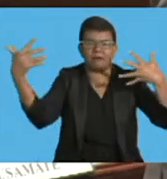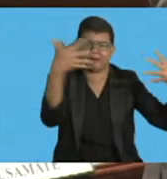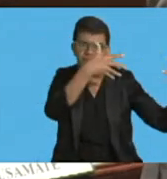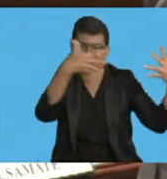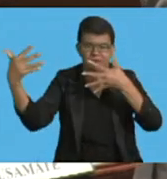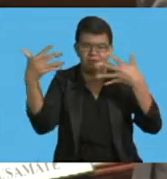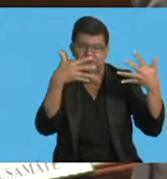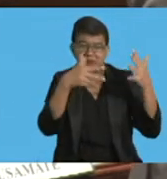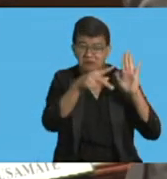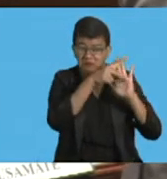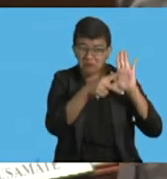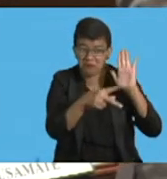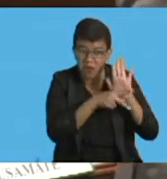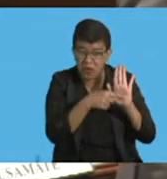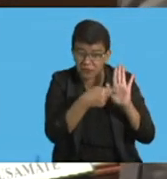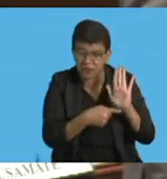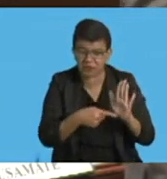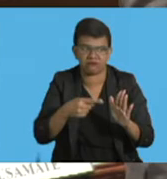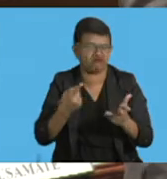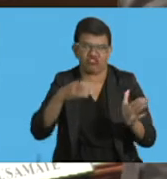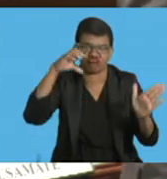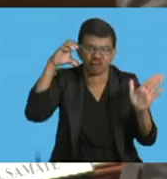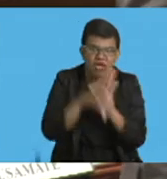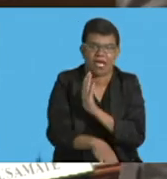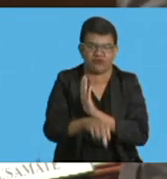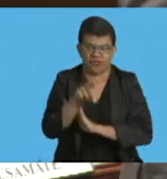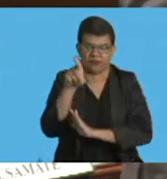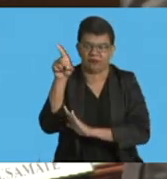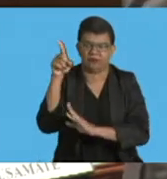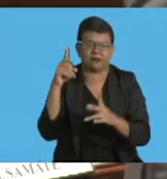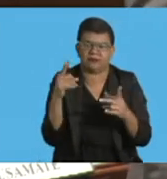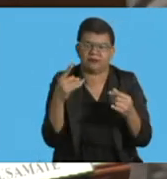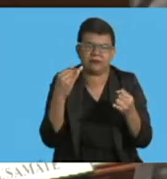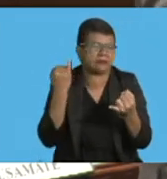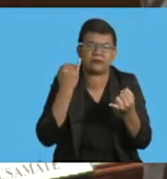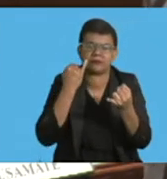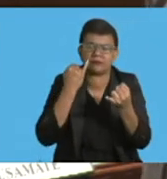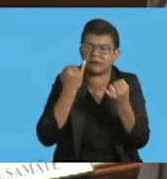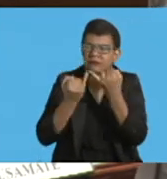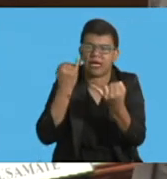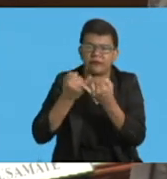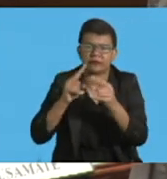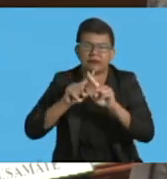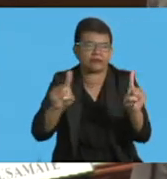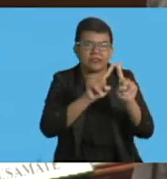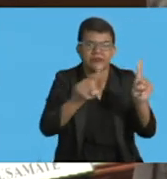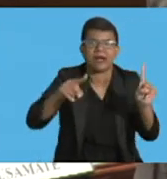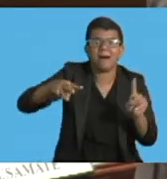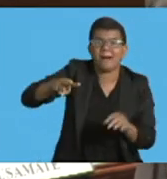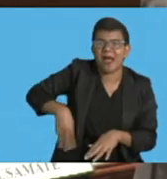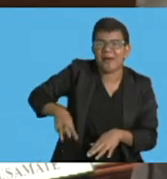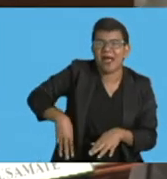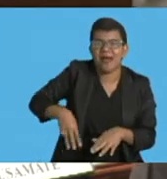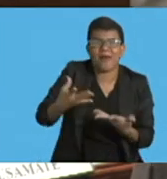2018 placed tariffs on steel and aluminium imports from a number of countries, including several members of the EU, to protect its